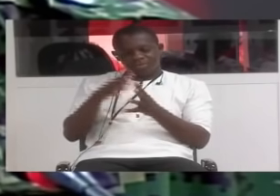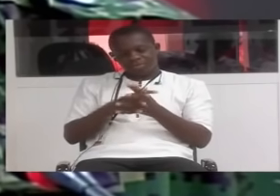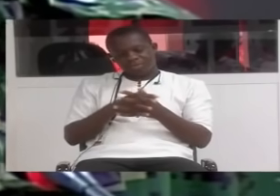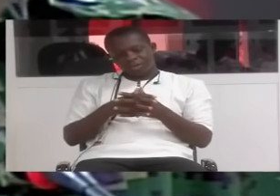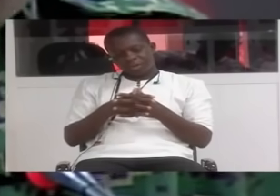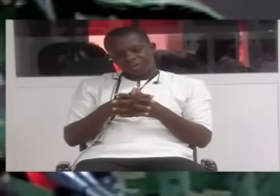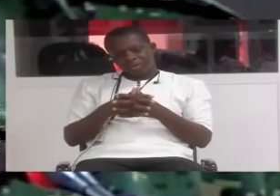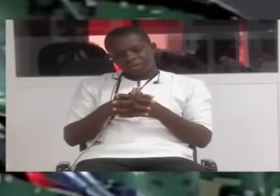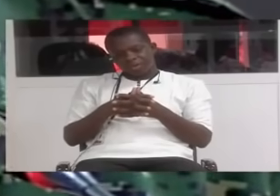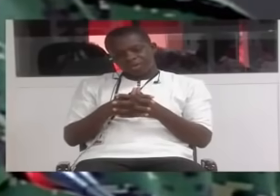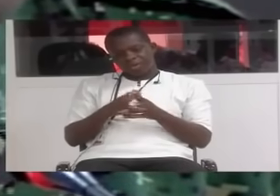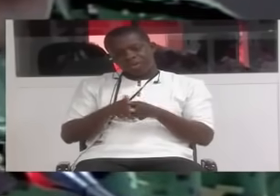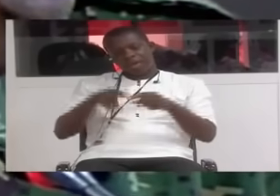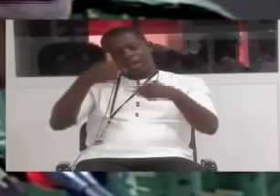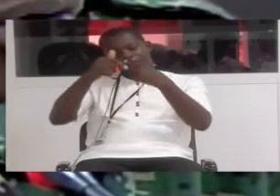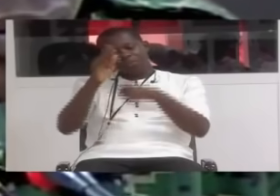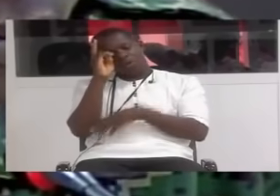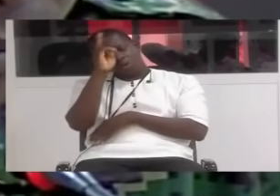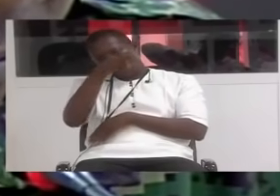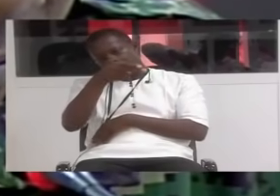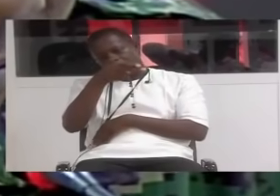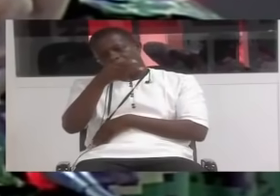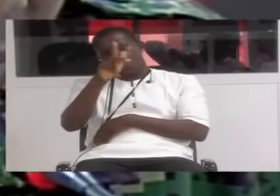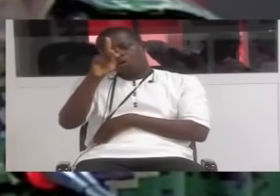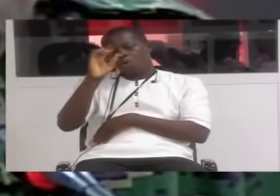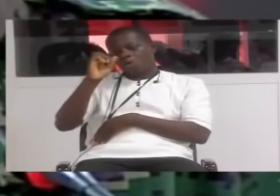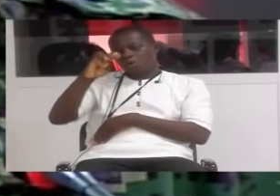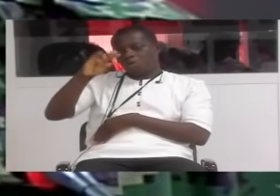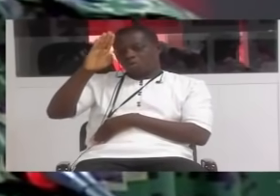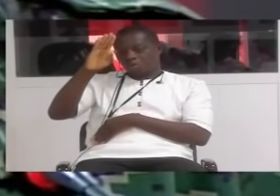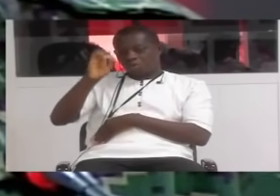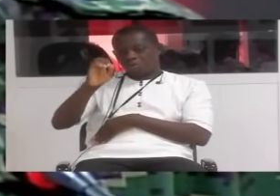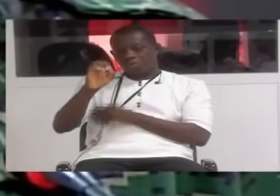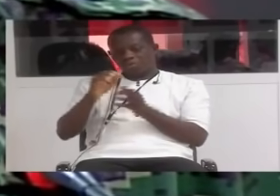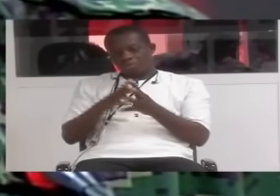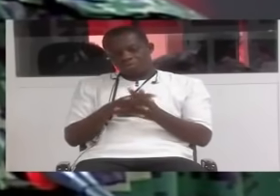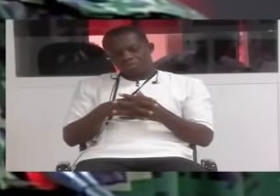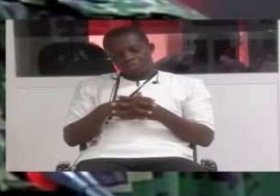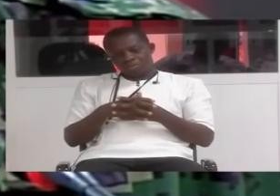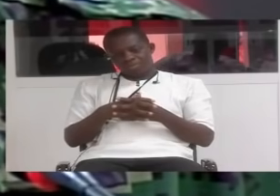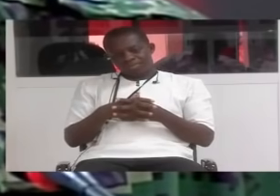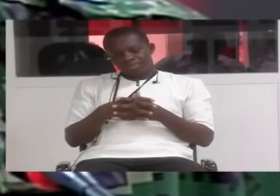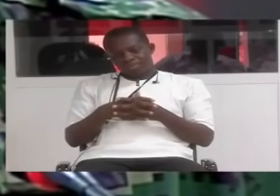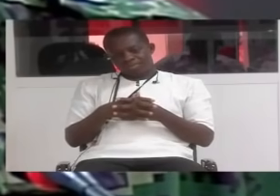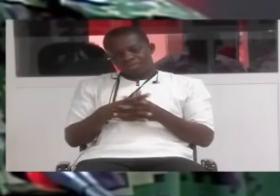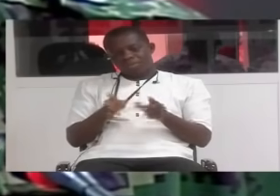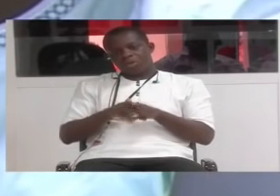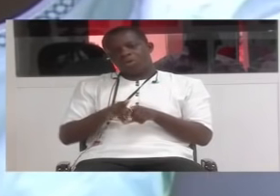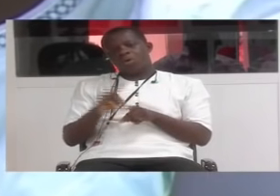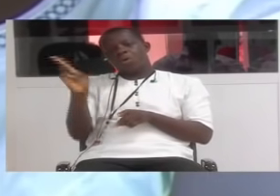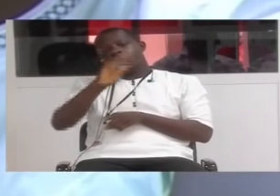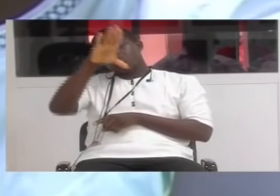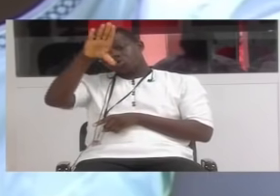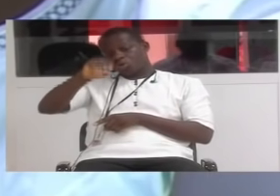returned to Kanilay. After ñu continue ñib ci Combo. And then we continued and returned home to Combo. What did you go to do